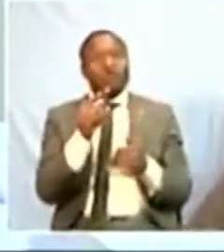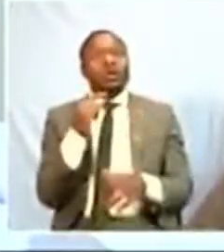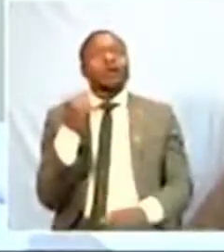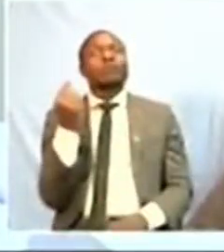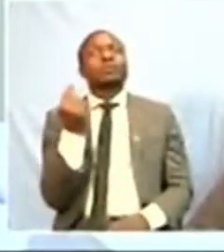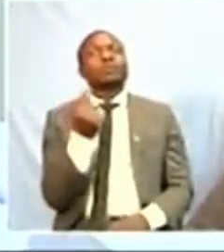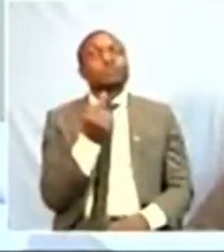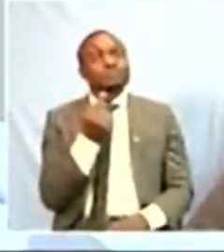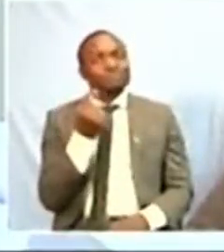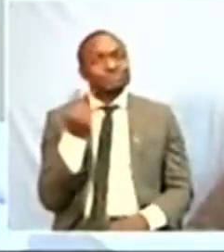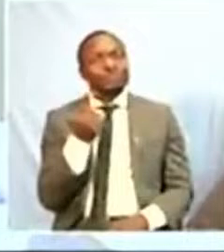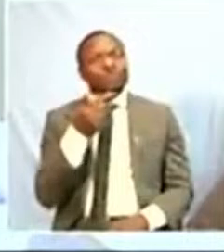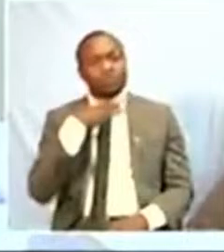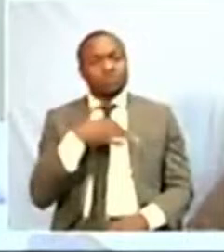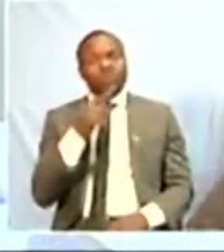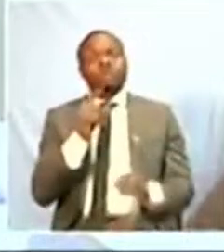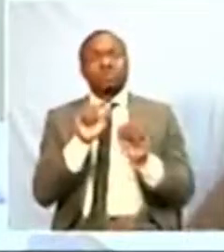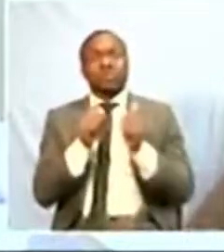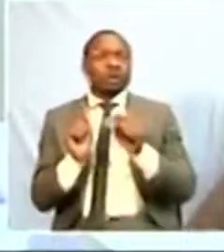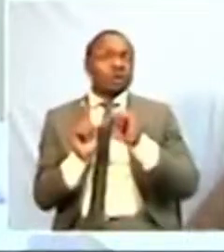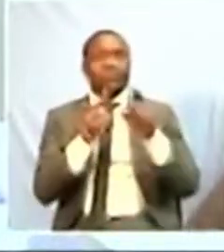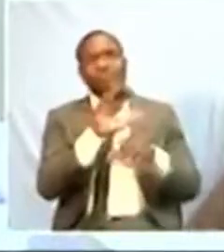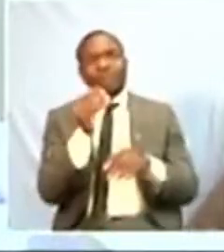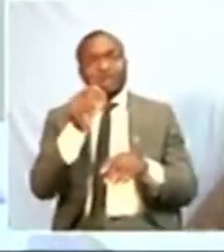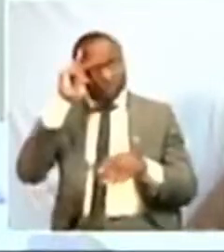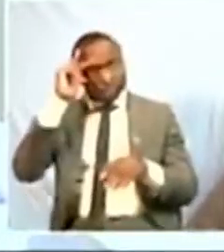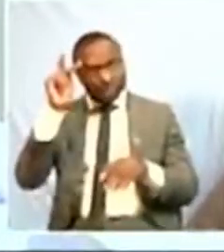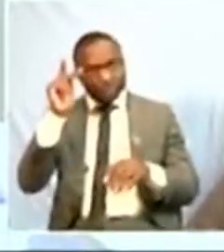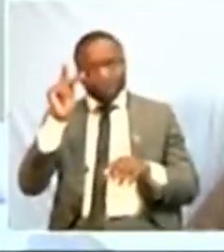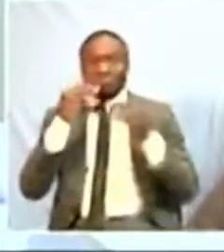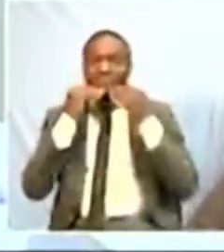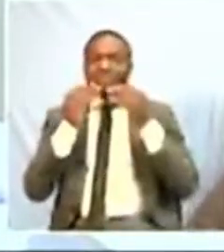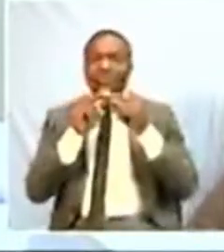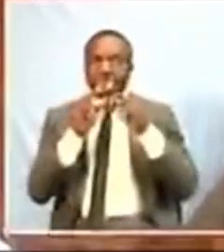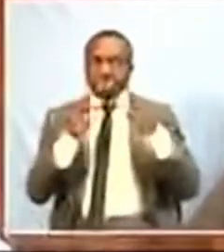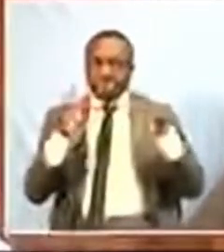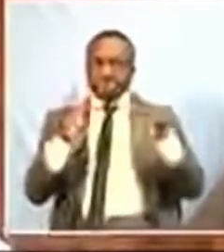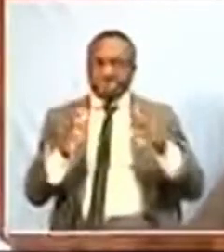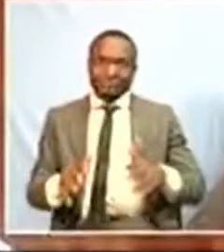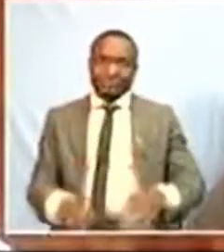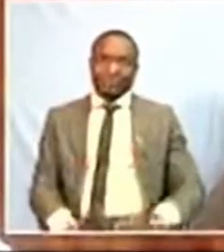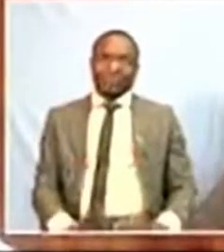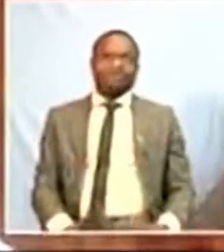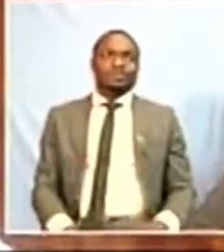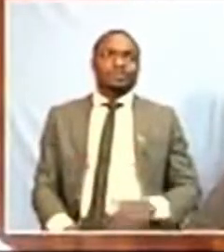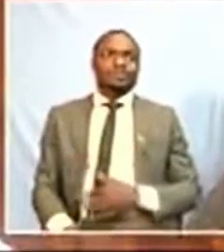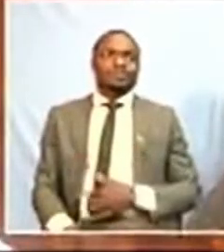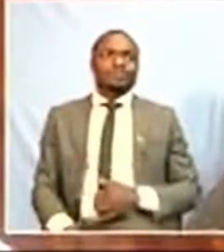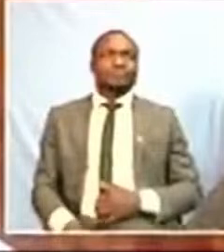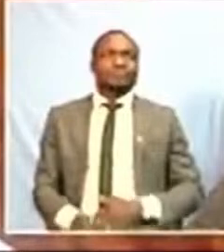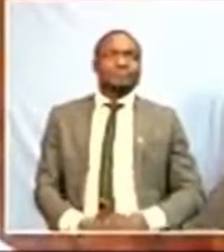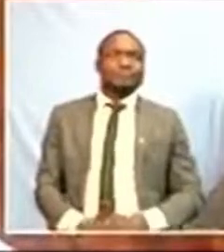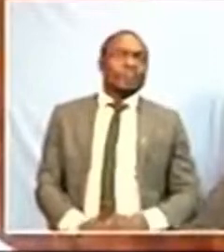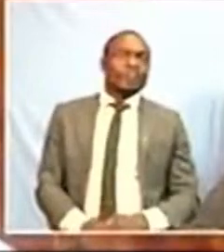your own. We wish you well as you go back to Kitwe. Thank you very much.